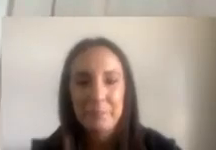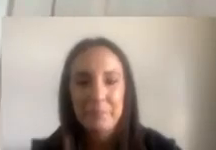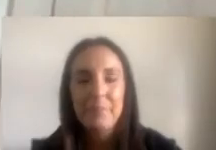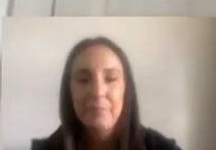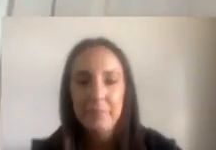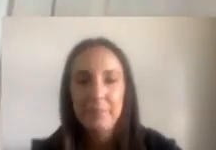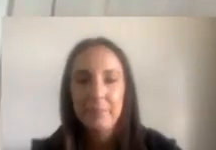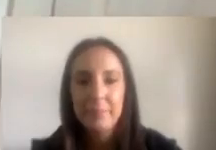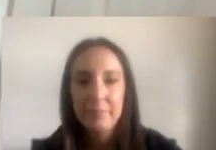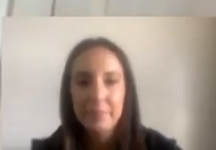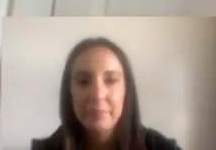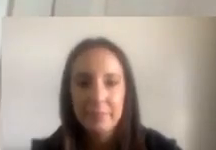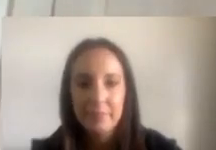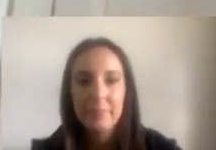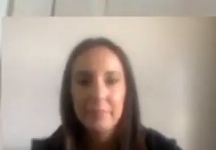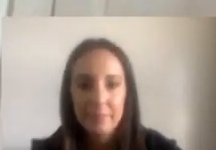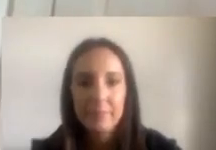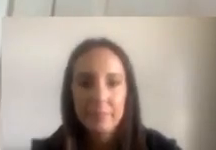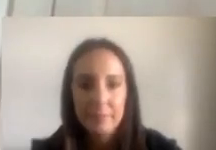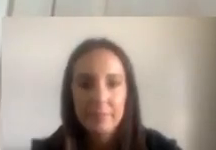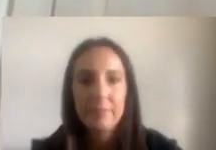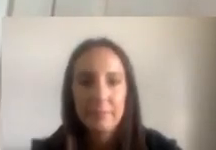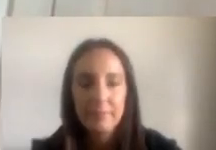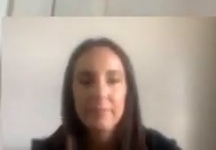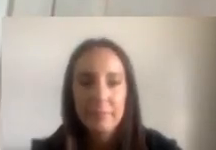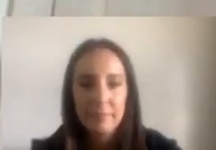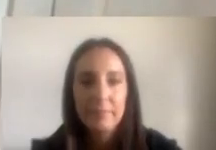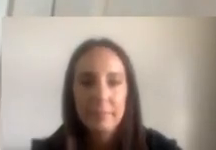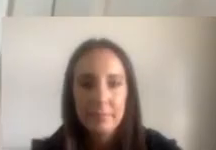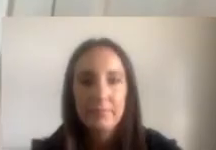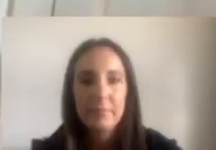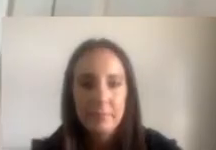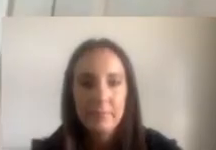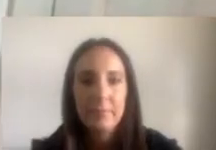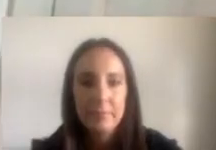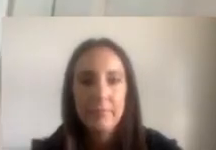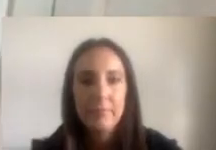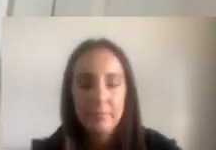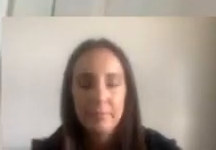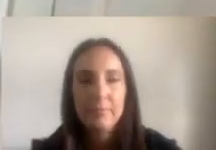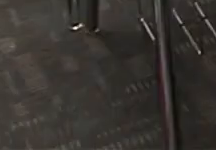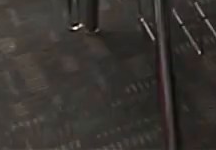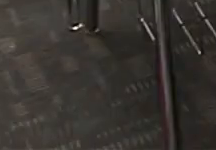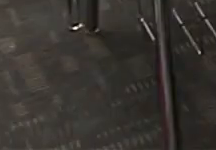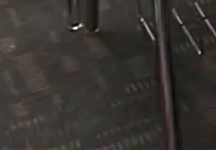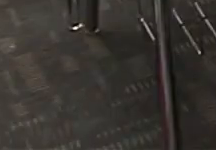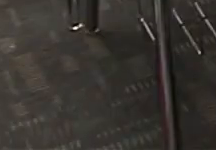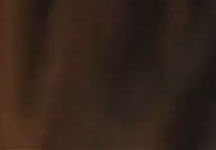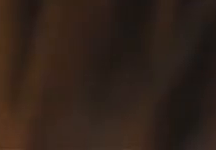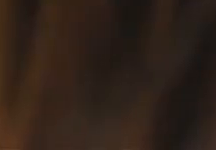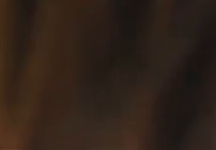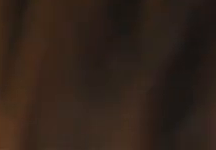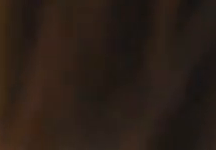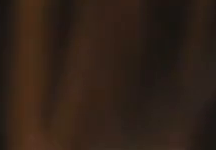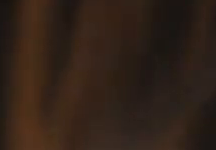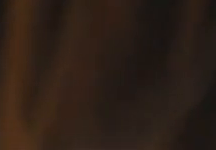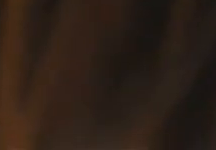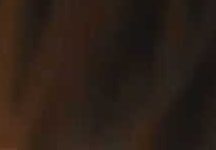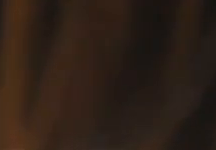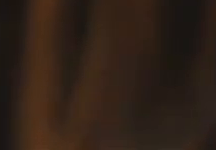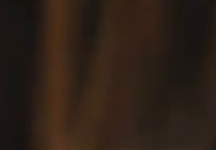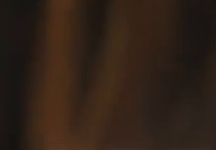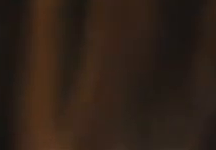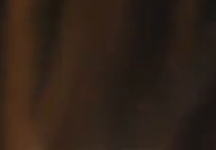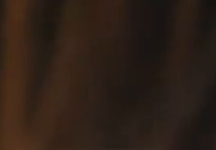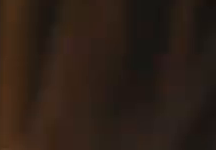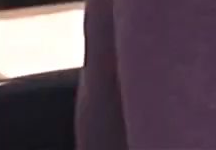to wear masks to get into that building, let's do it. If they need to wash their hands every hour, let's do it. While some parents felt comfortable